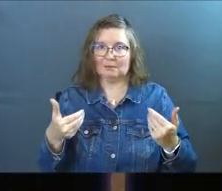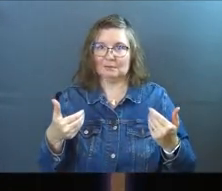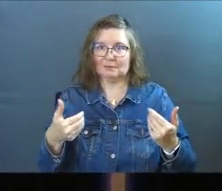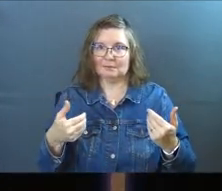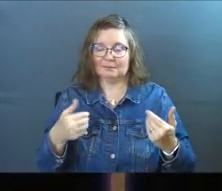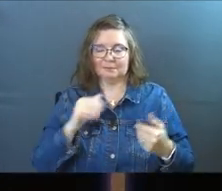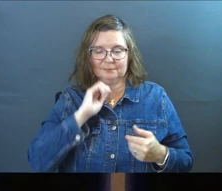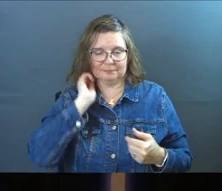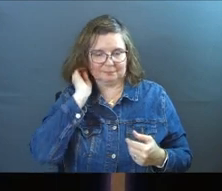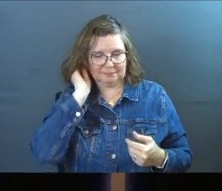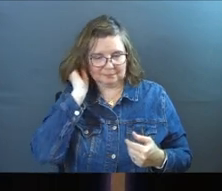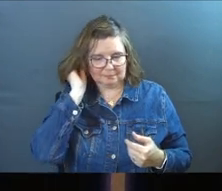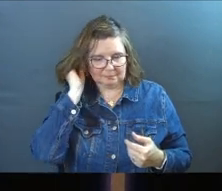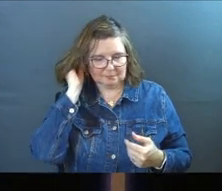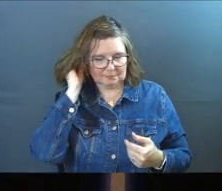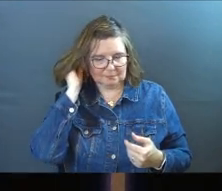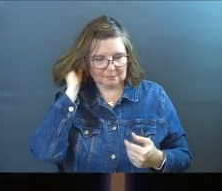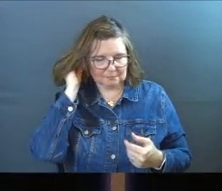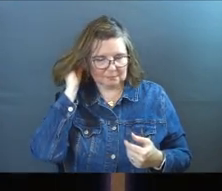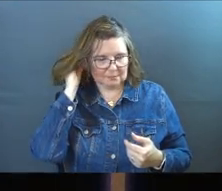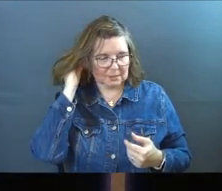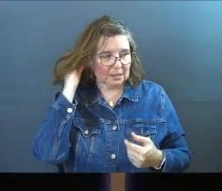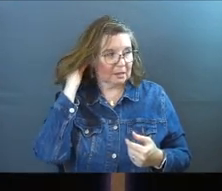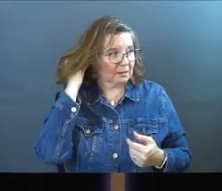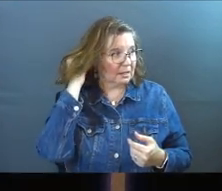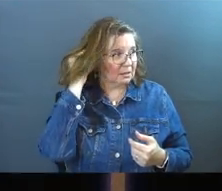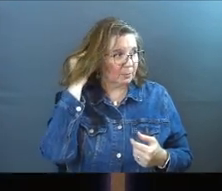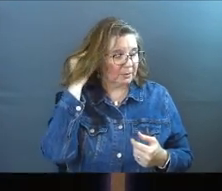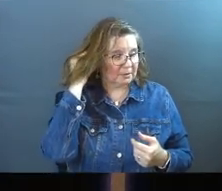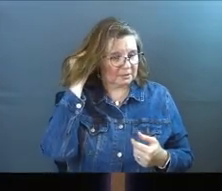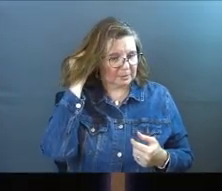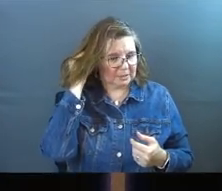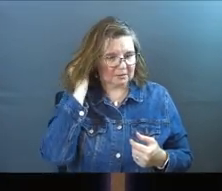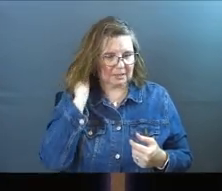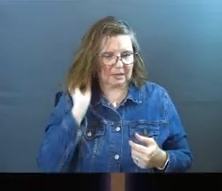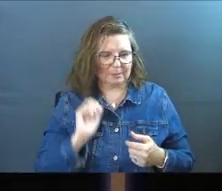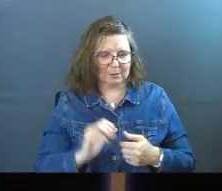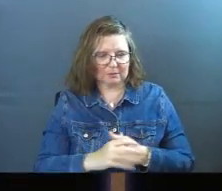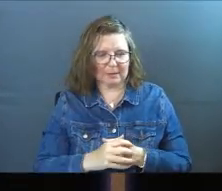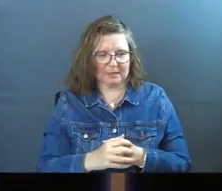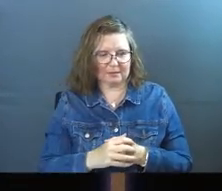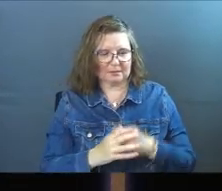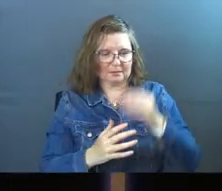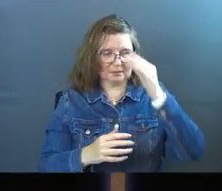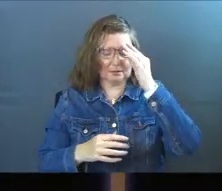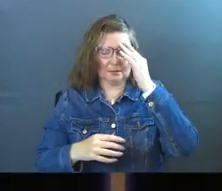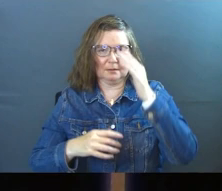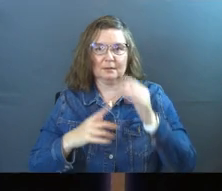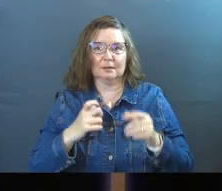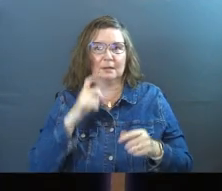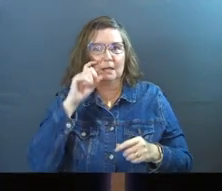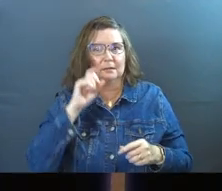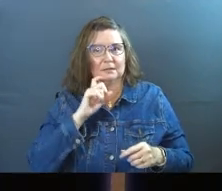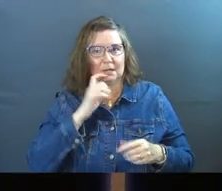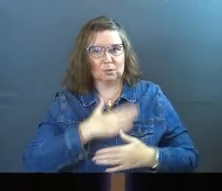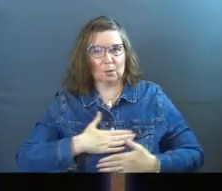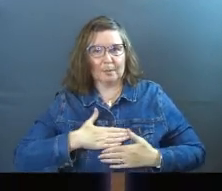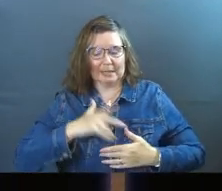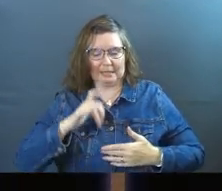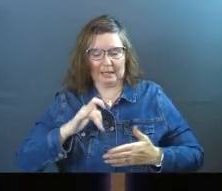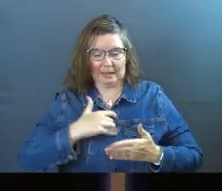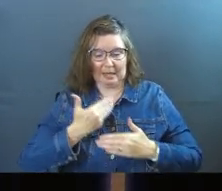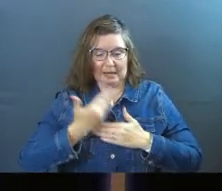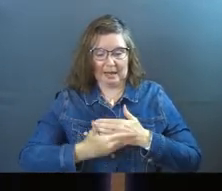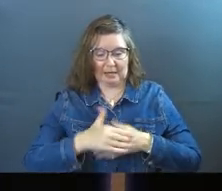out. And what does that mean? It means you've got to get away from a system that needs that next sexual pleasure, that needs